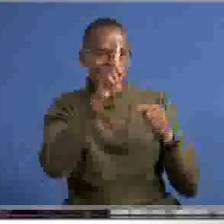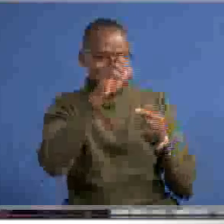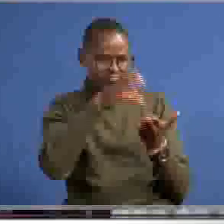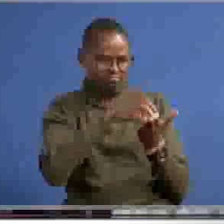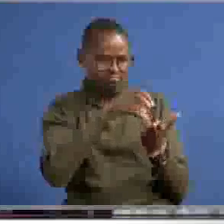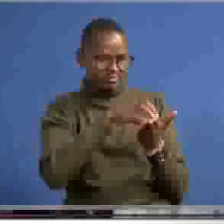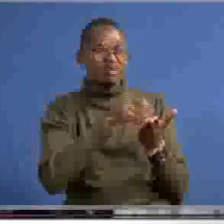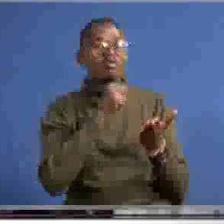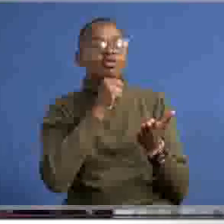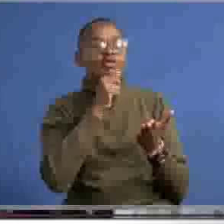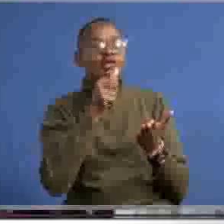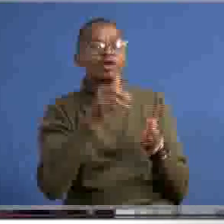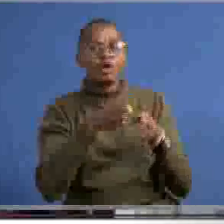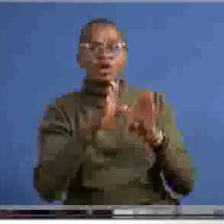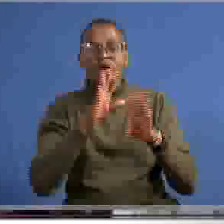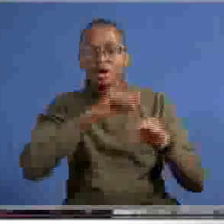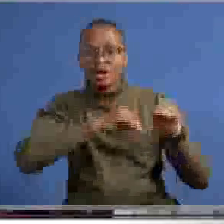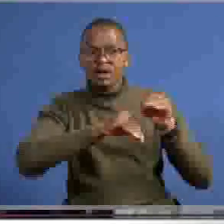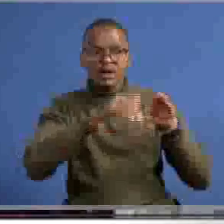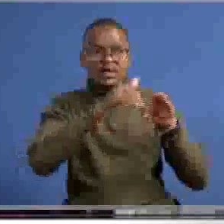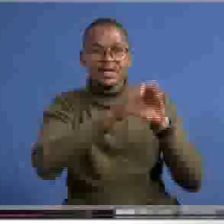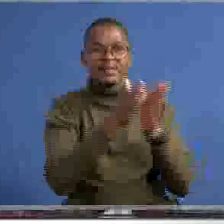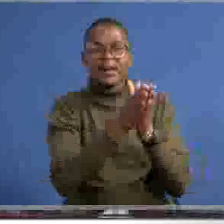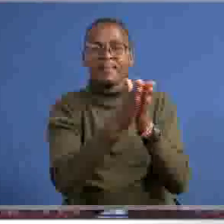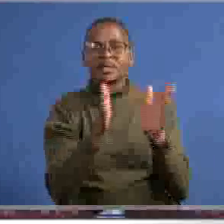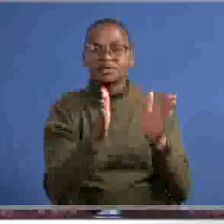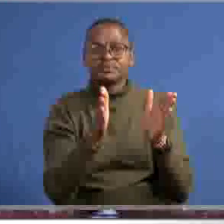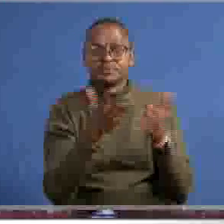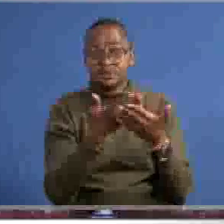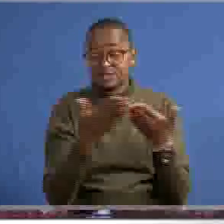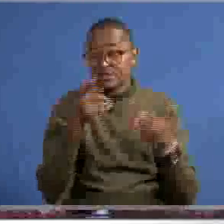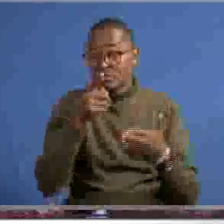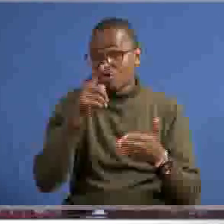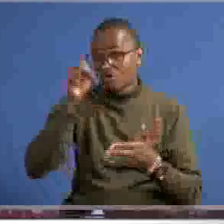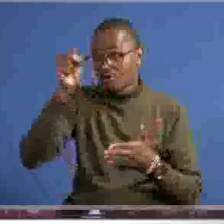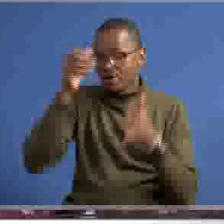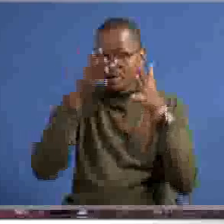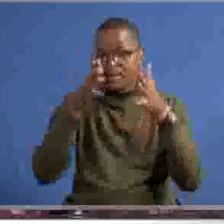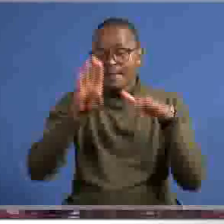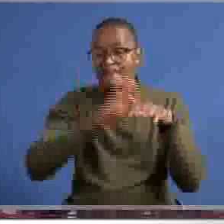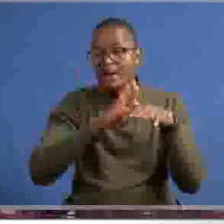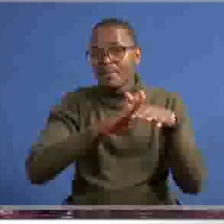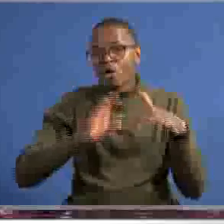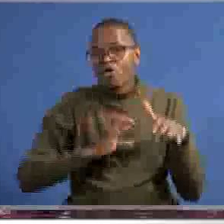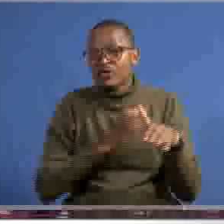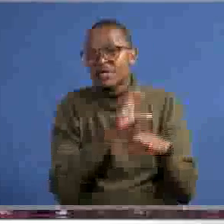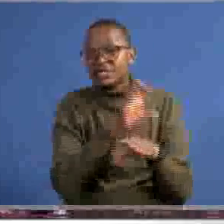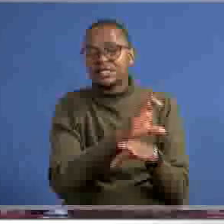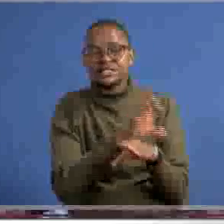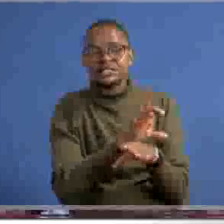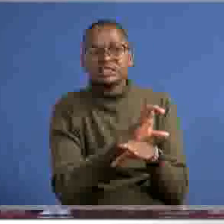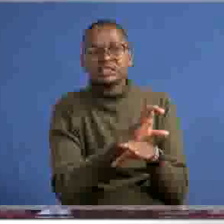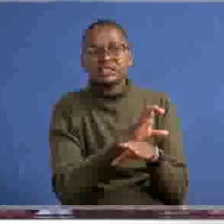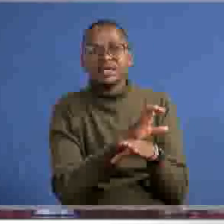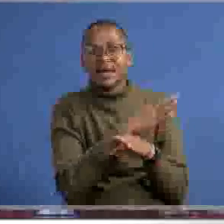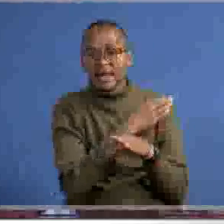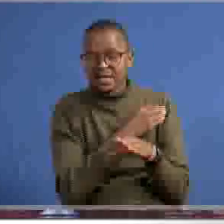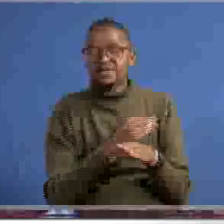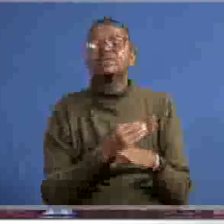they will not announce their contributions in public some of these politicians are members of our churches and